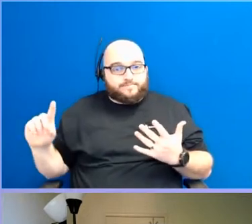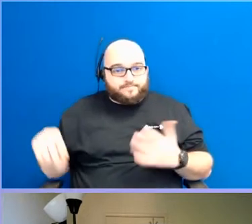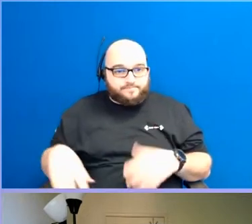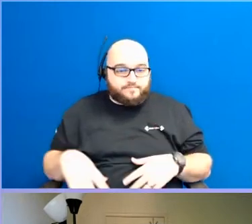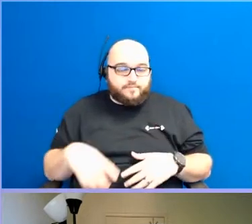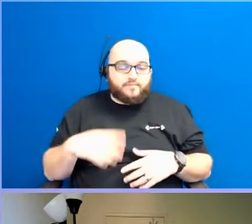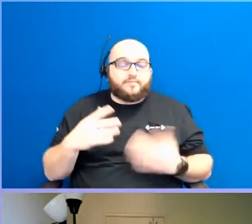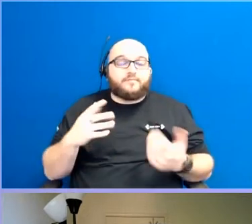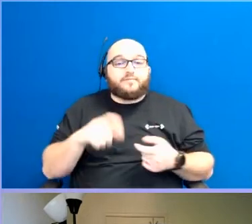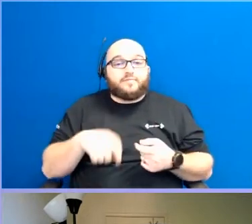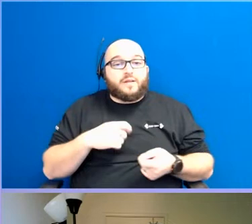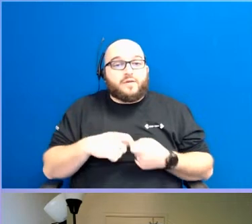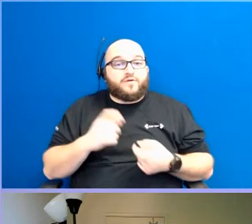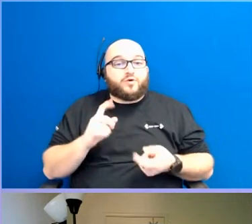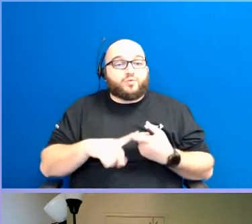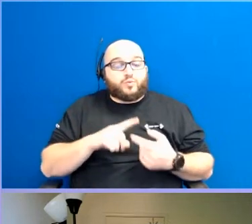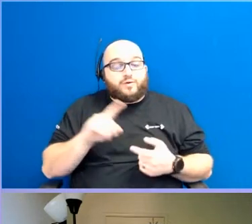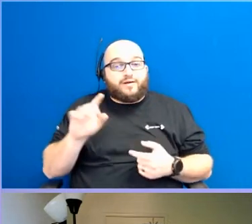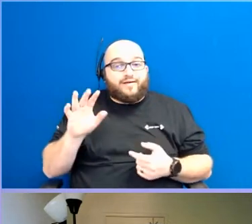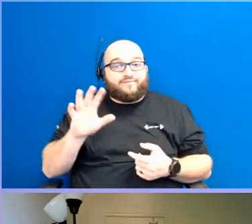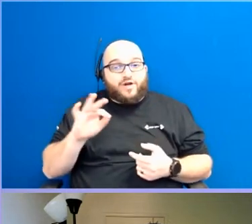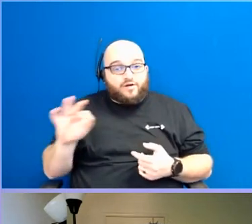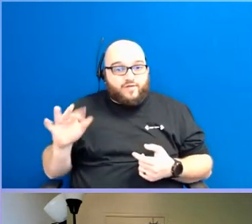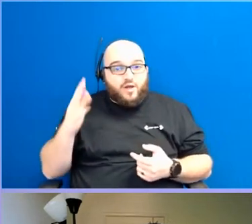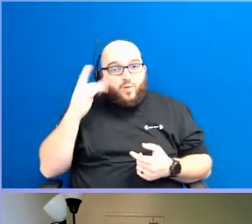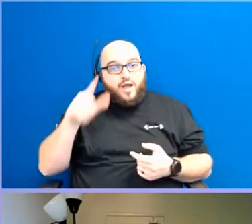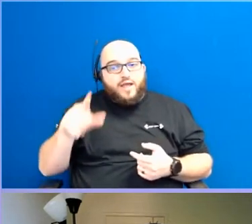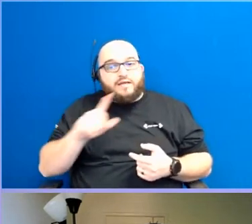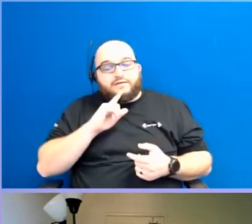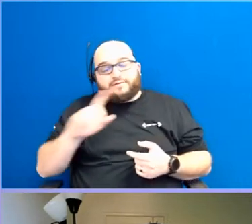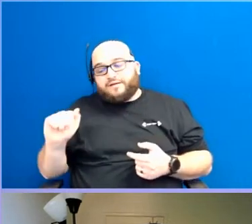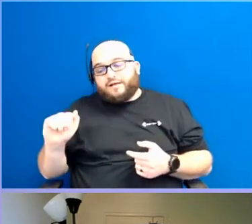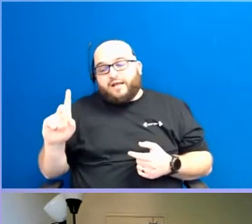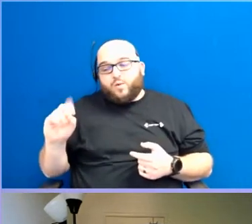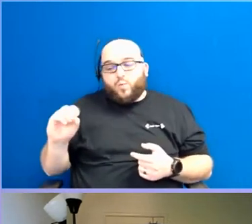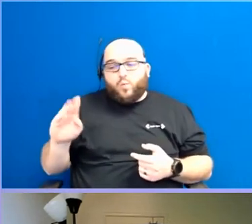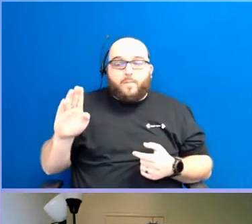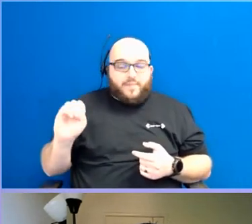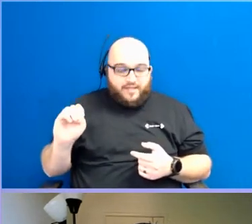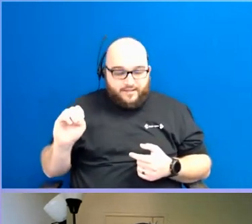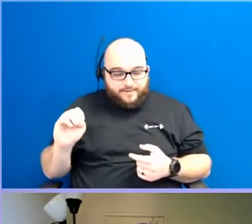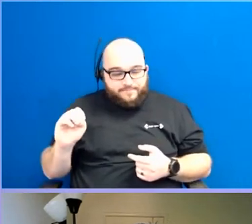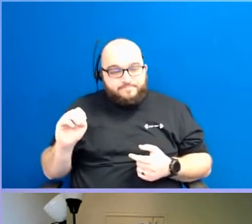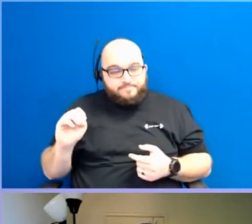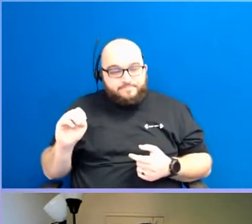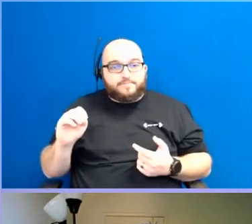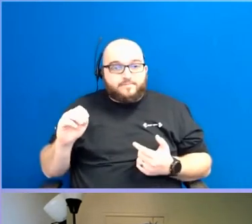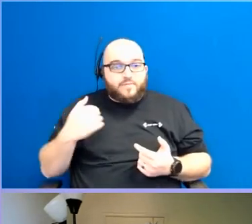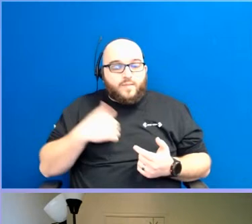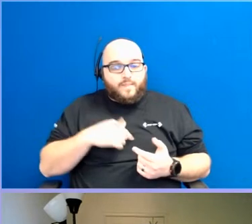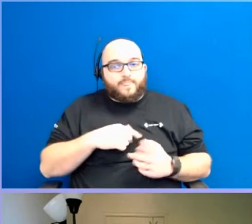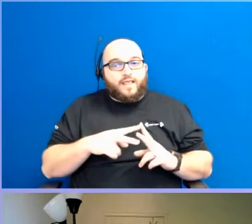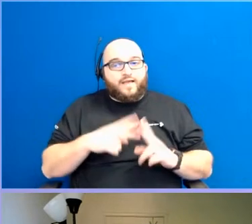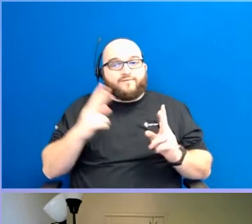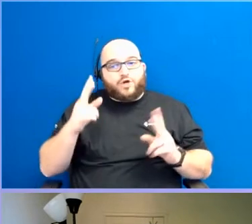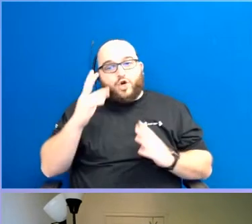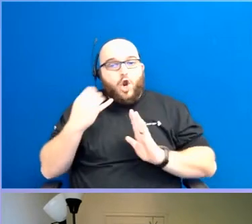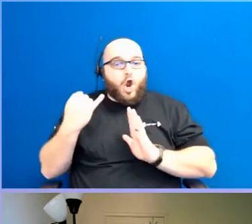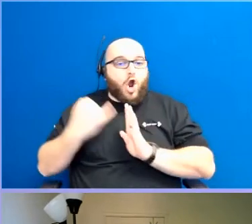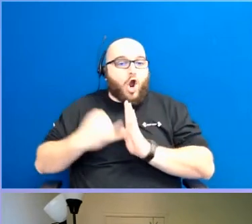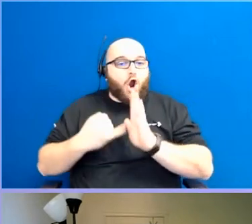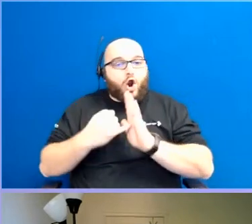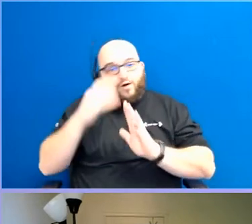Specific to Firefly, because Firefly is an Adobe product, we are very art focused.